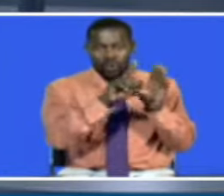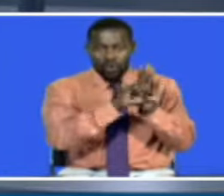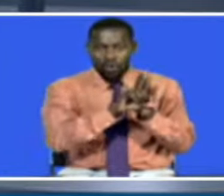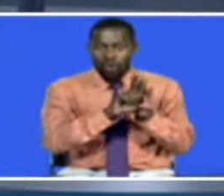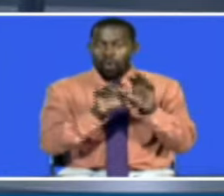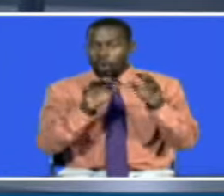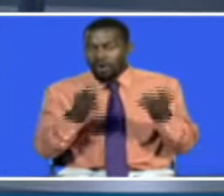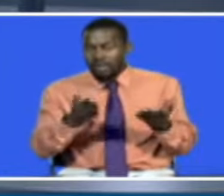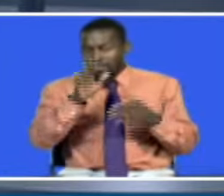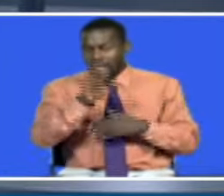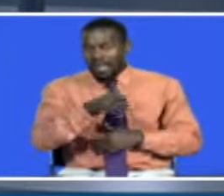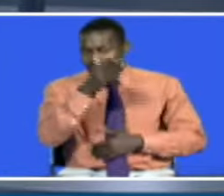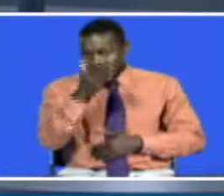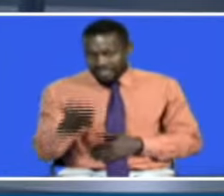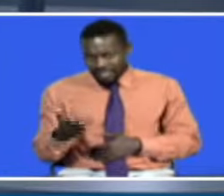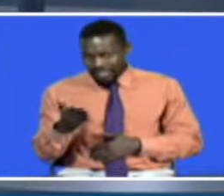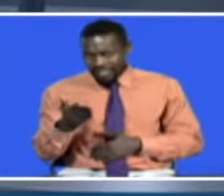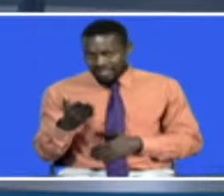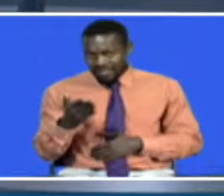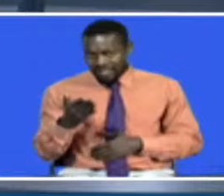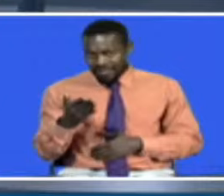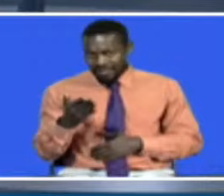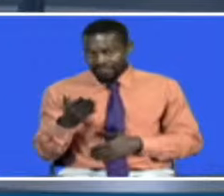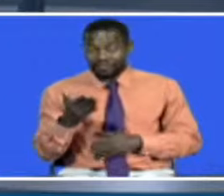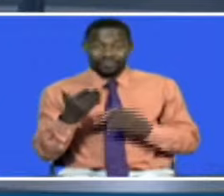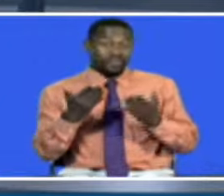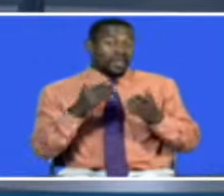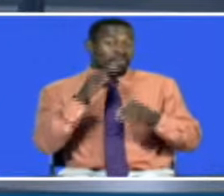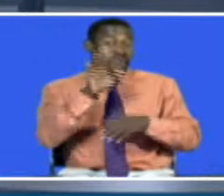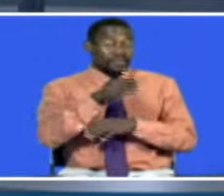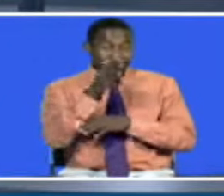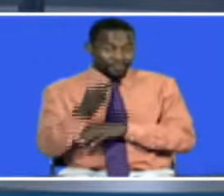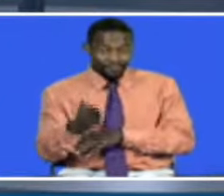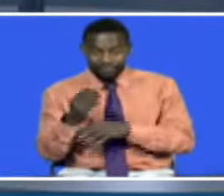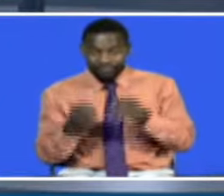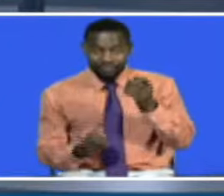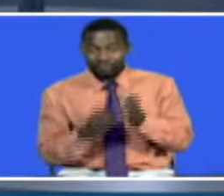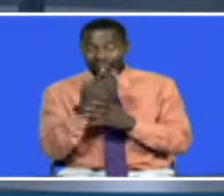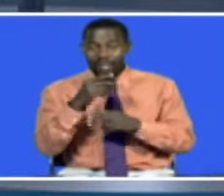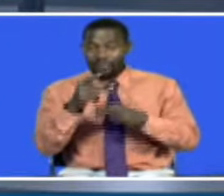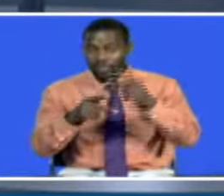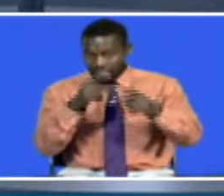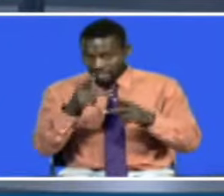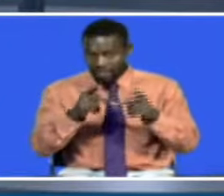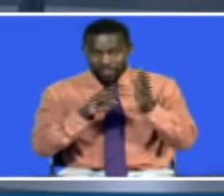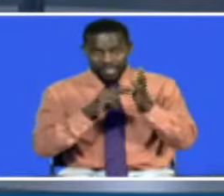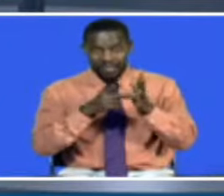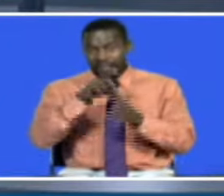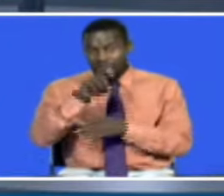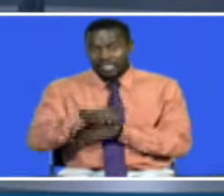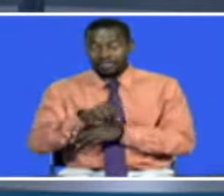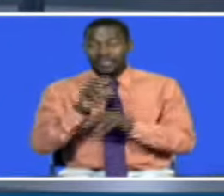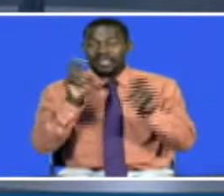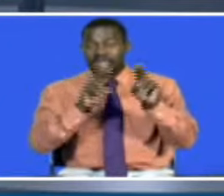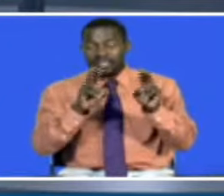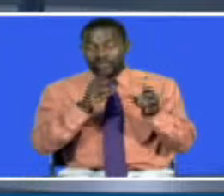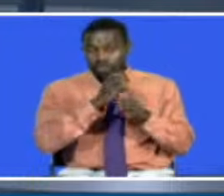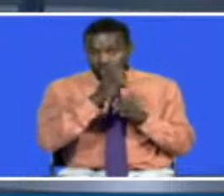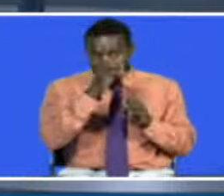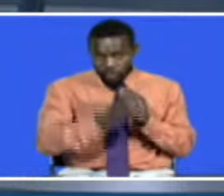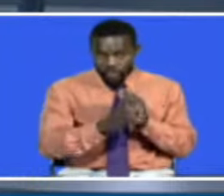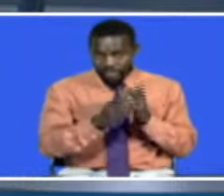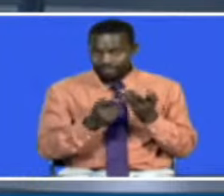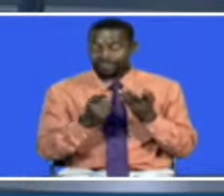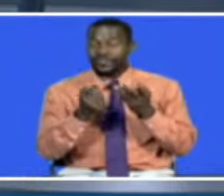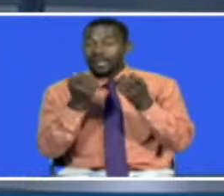to work together. Now, the parliament began a process they must be ready to conclude. In this first